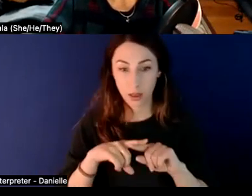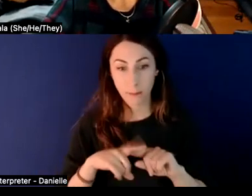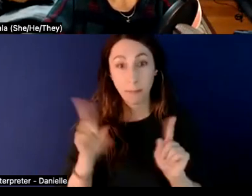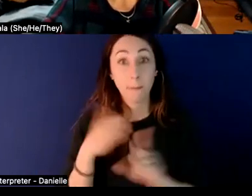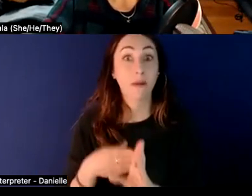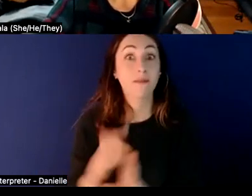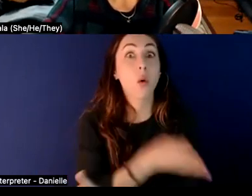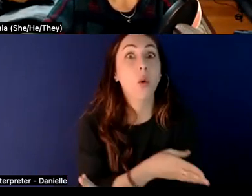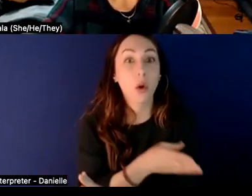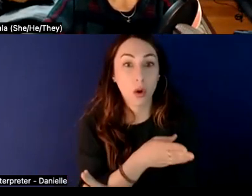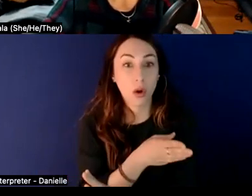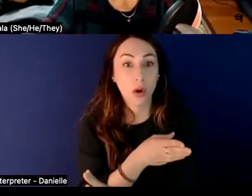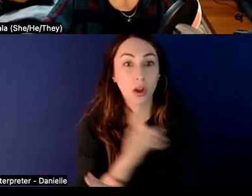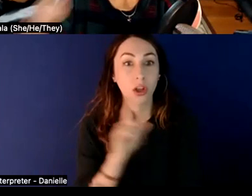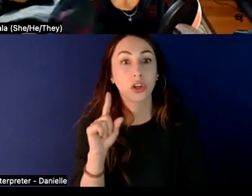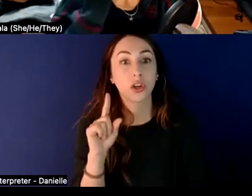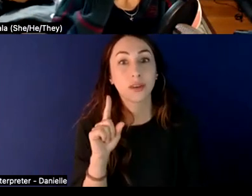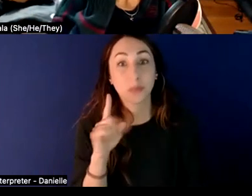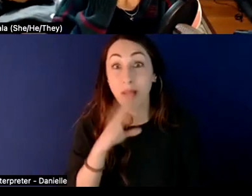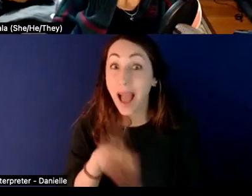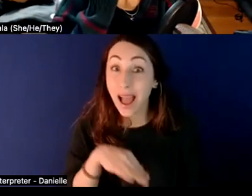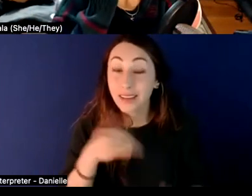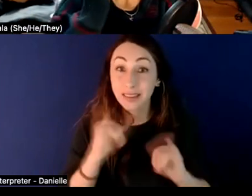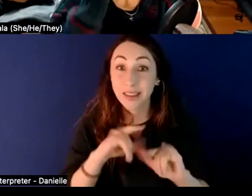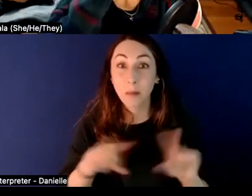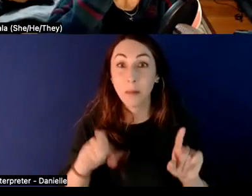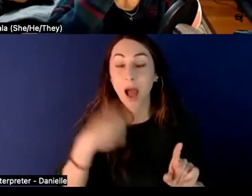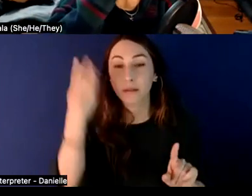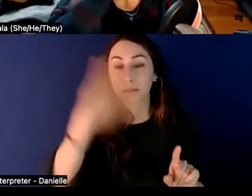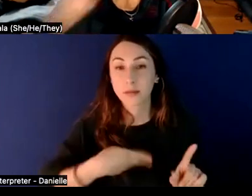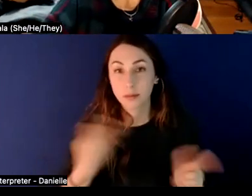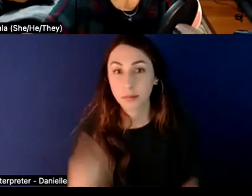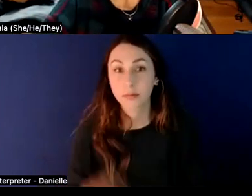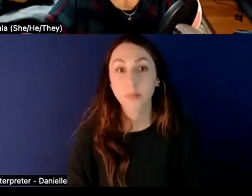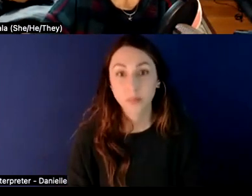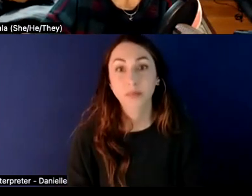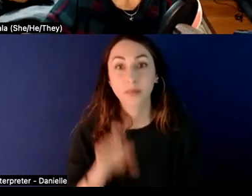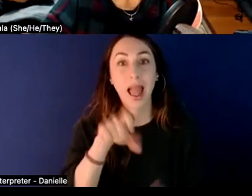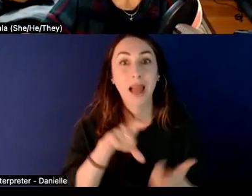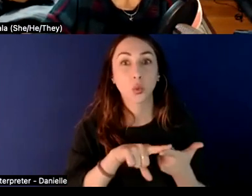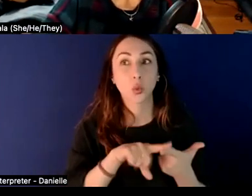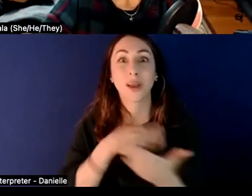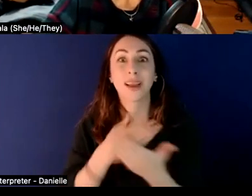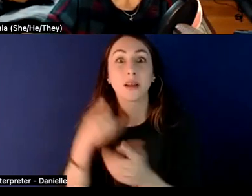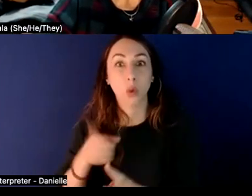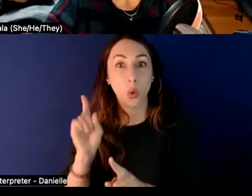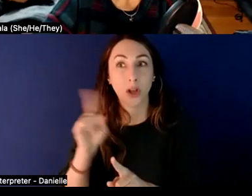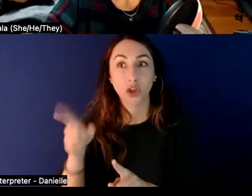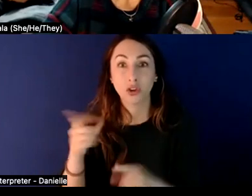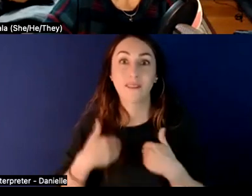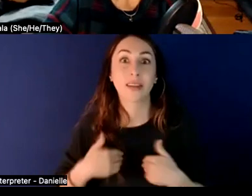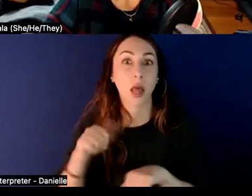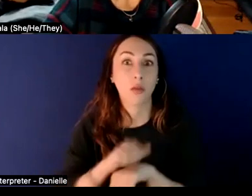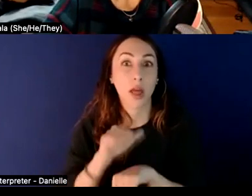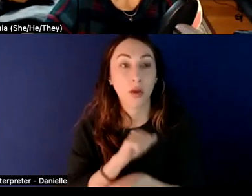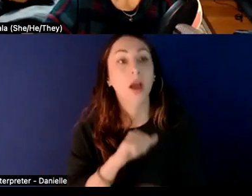that, it was still just as bad, but I couldn't see it. But it had to escalate to that before I could realize it.